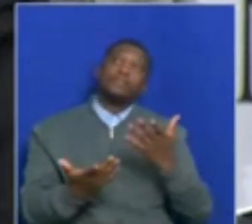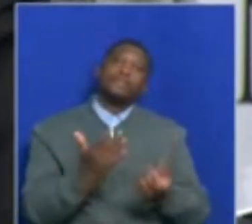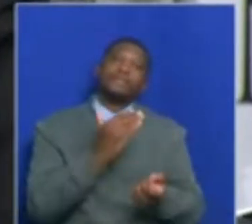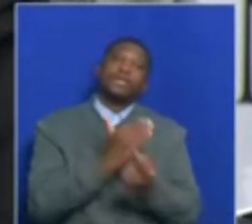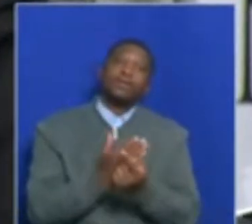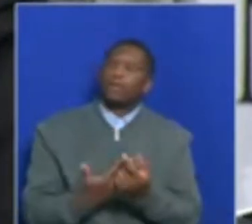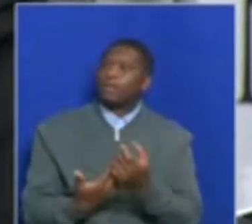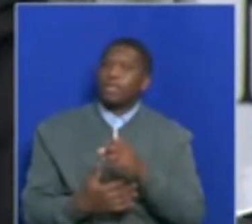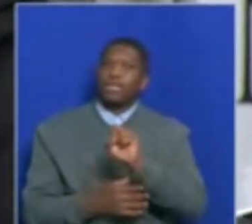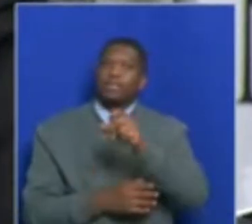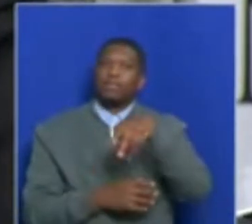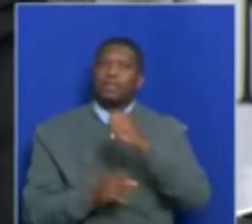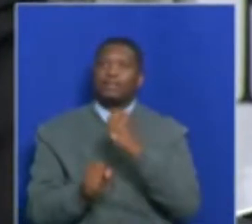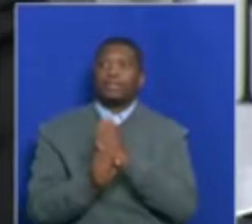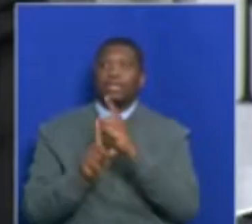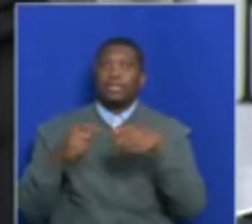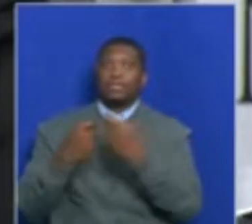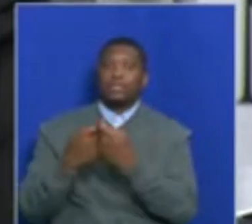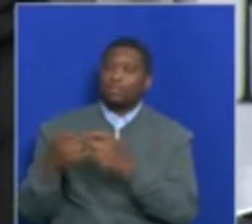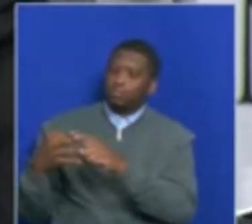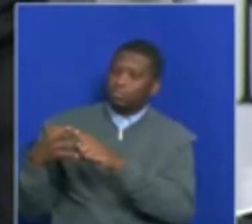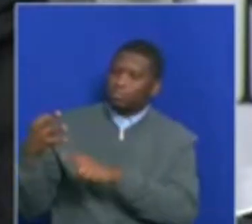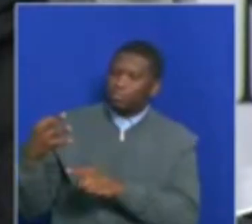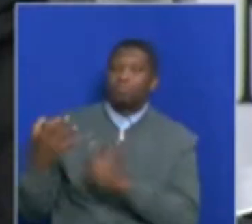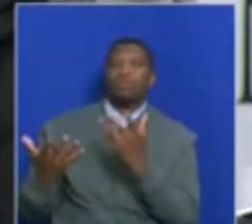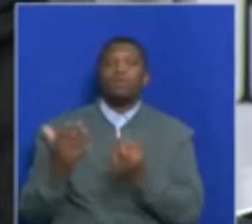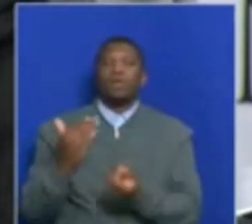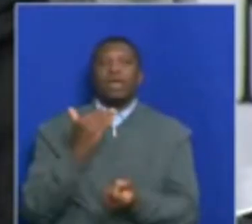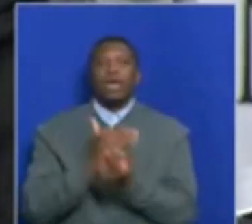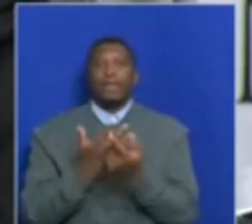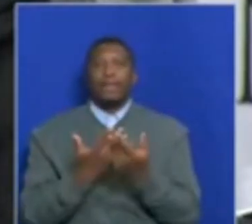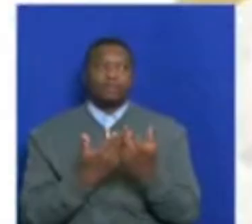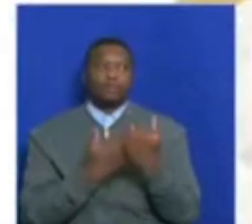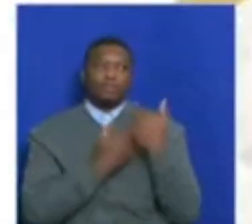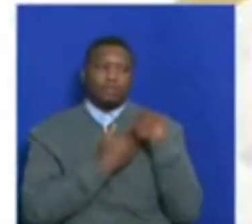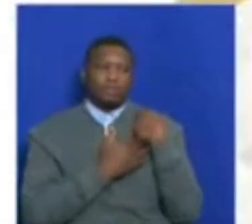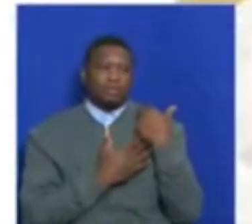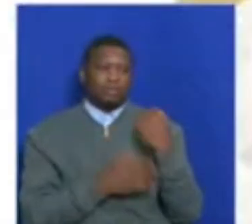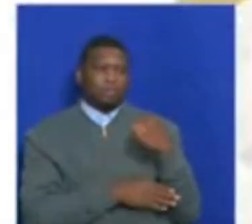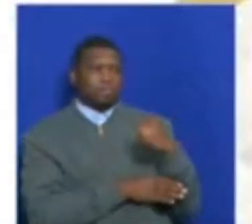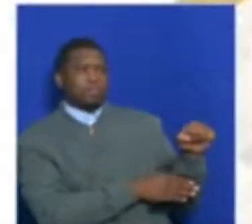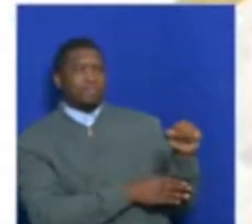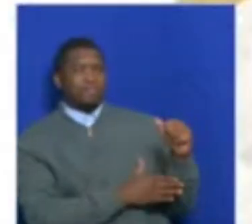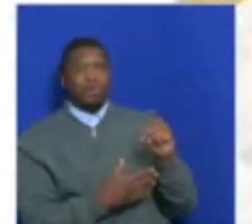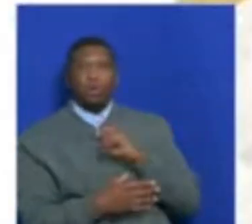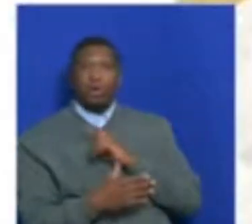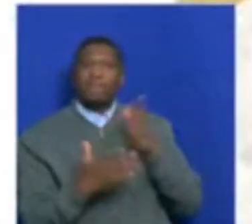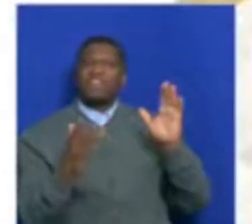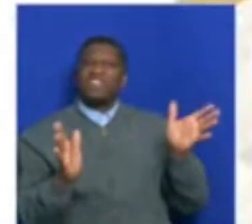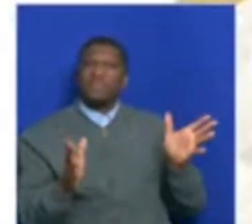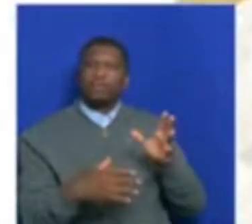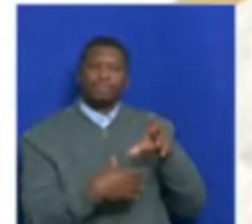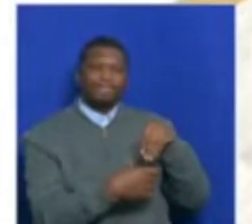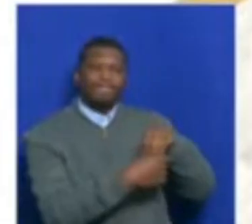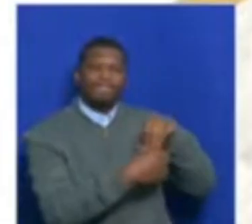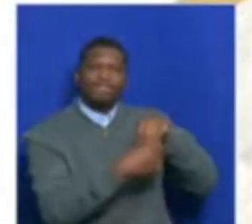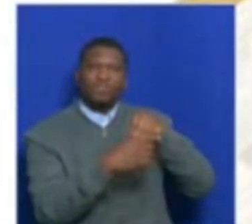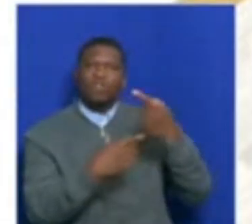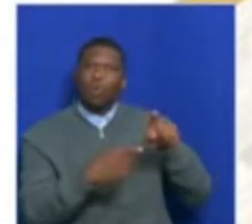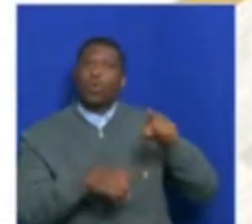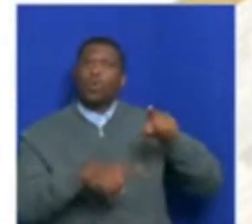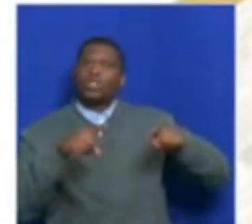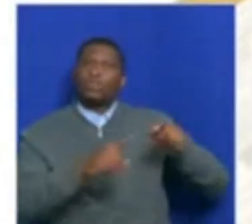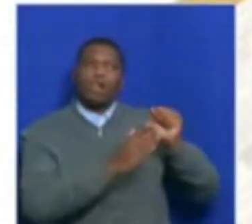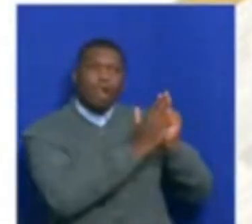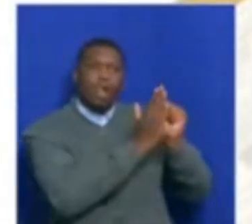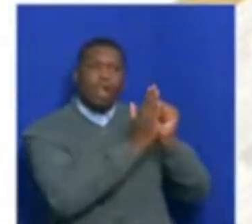escape accountability despite evidence of its repeated involvement in extrajudicial killings of alleged criminals,